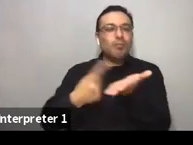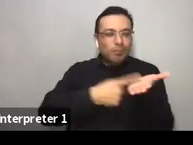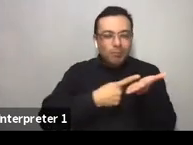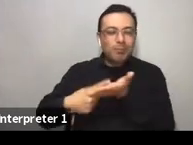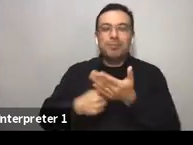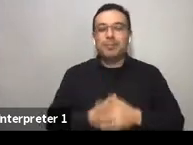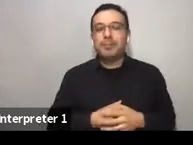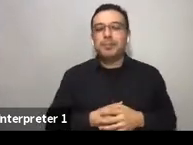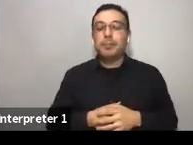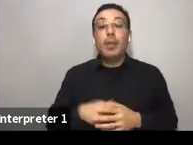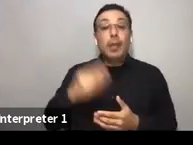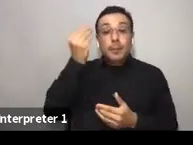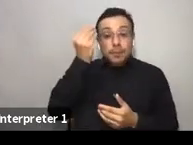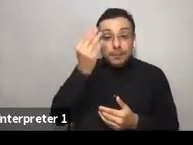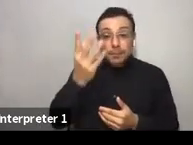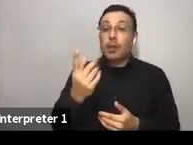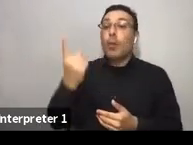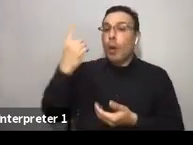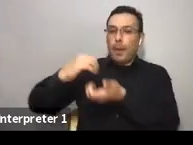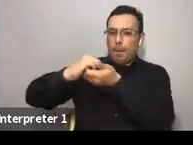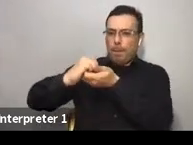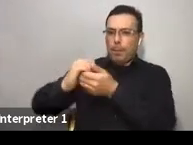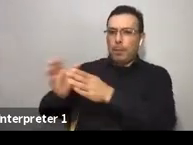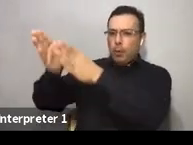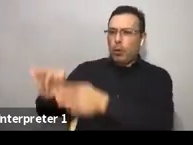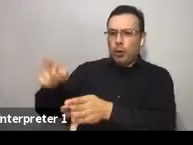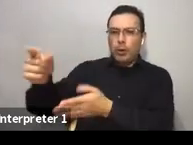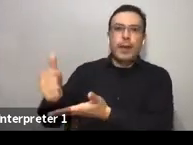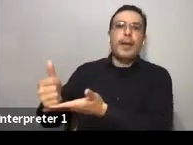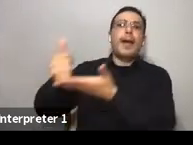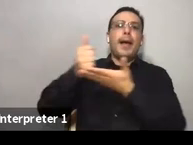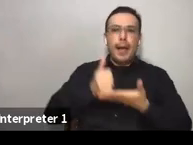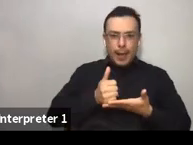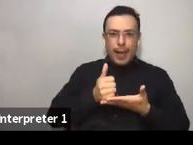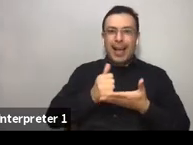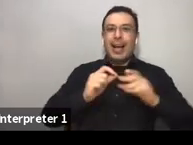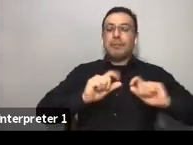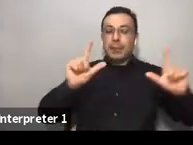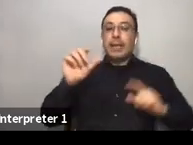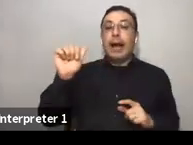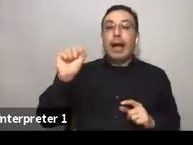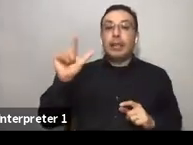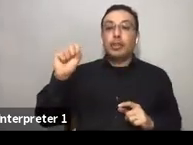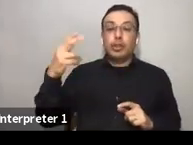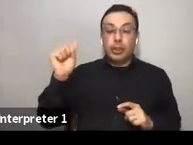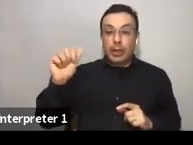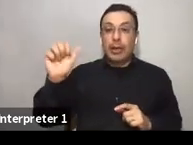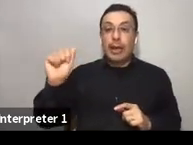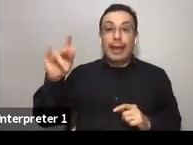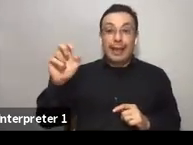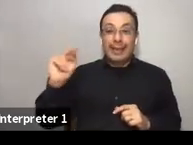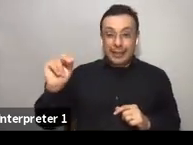work one of our partners has done to help with this slide deck, Alicia Aiken at the Confidentiality Institute,